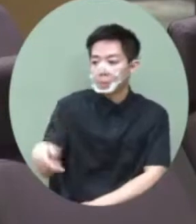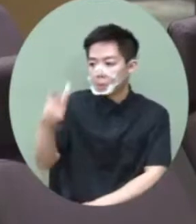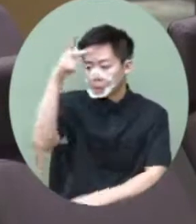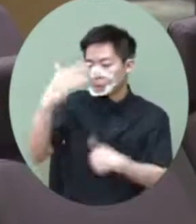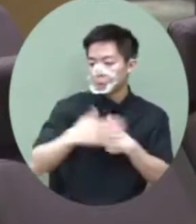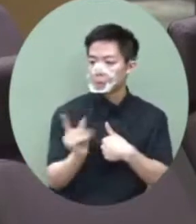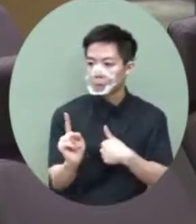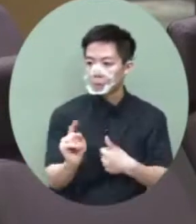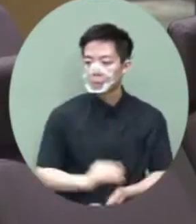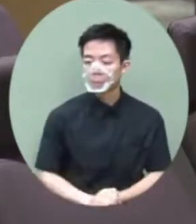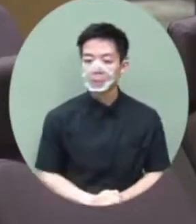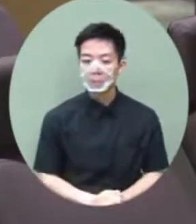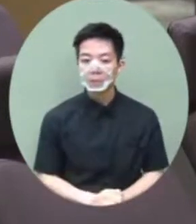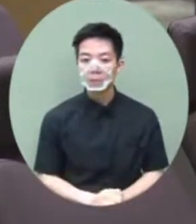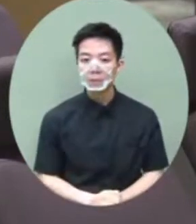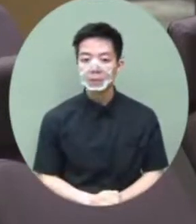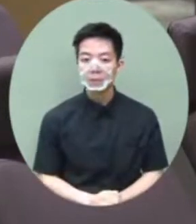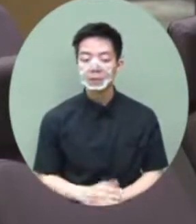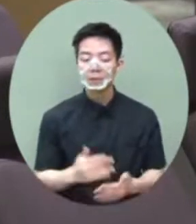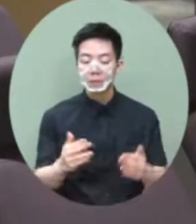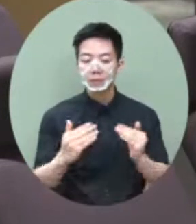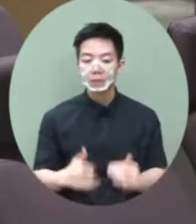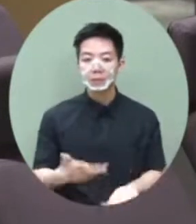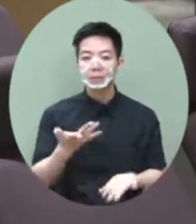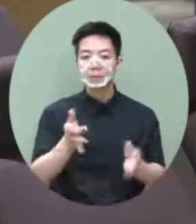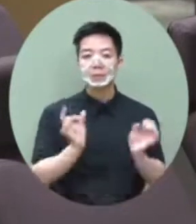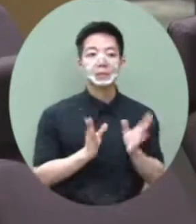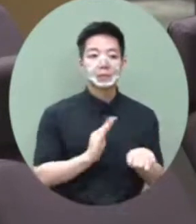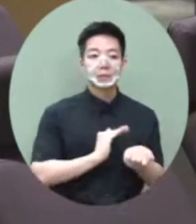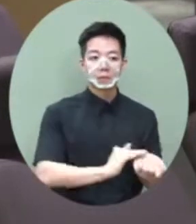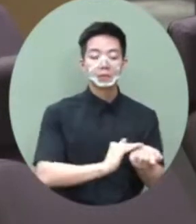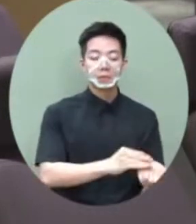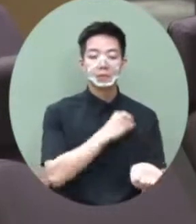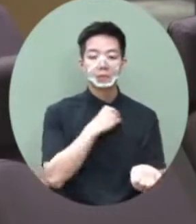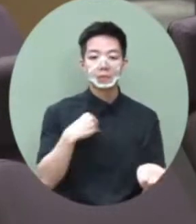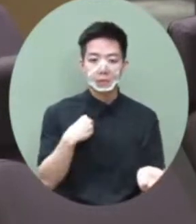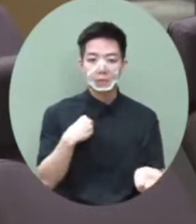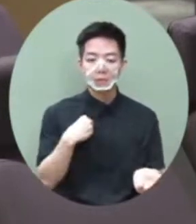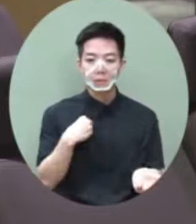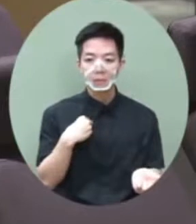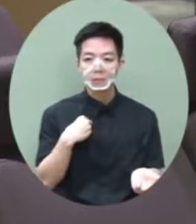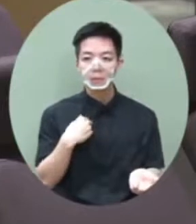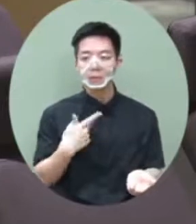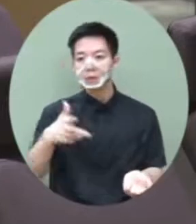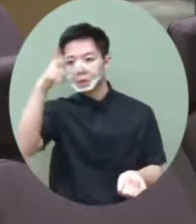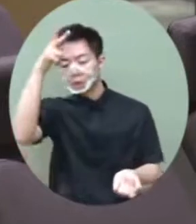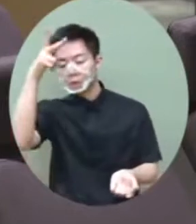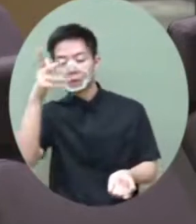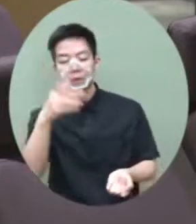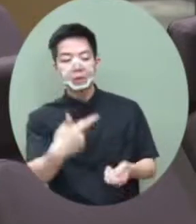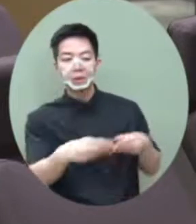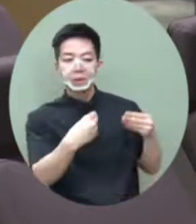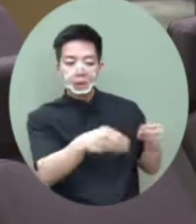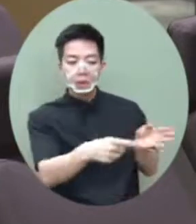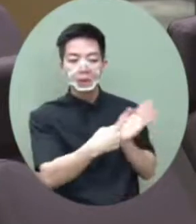sheet, well, these places don't know how to interpret that. So how